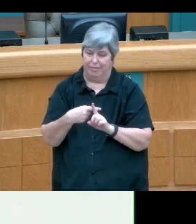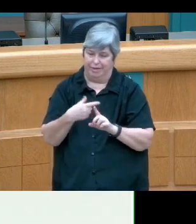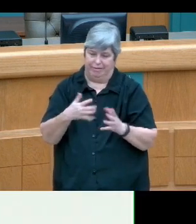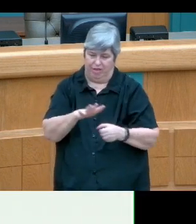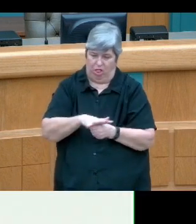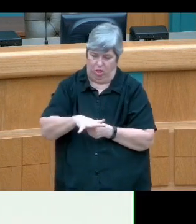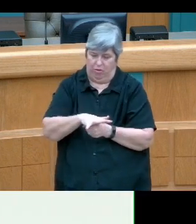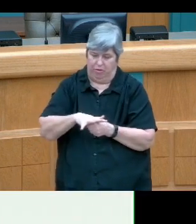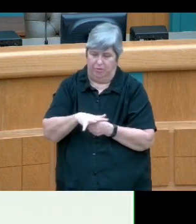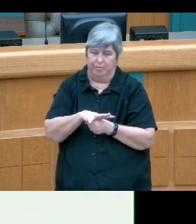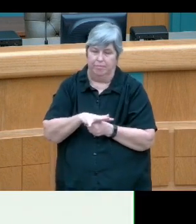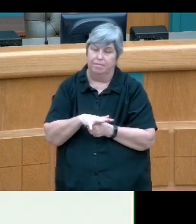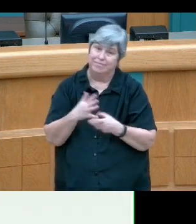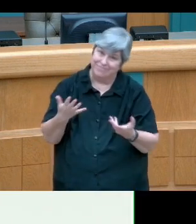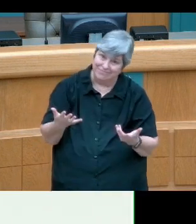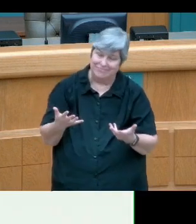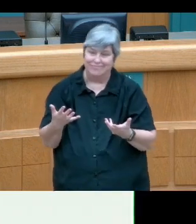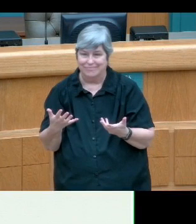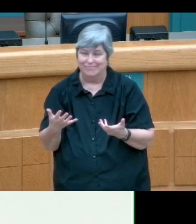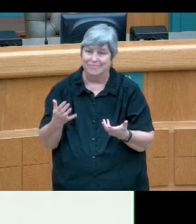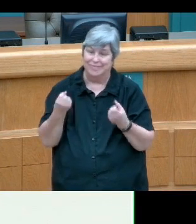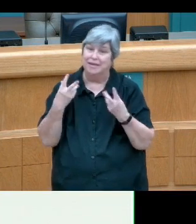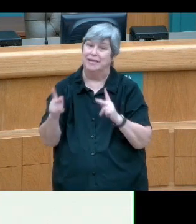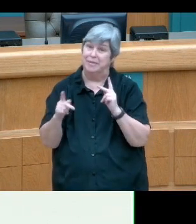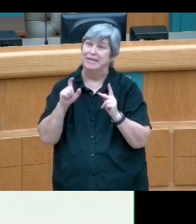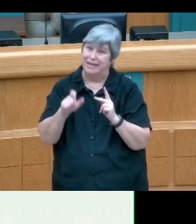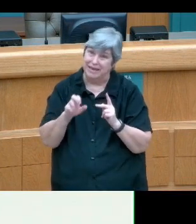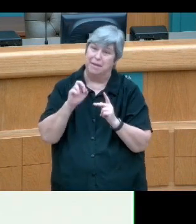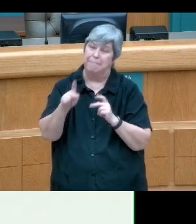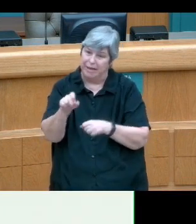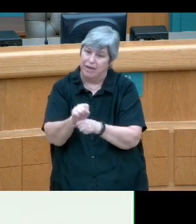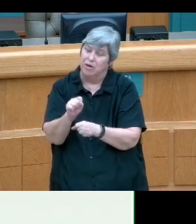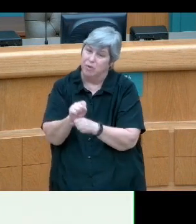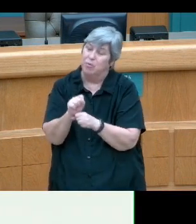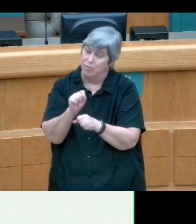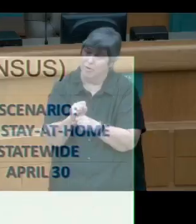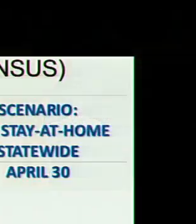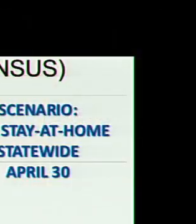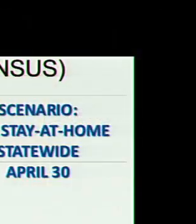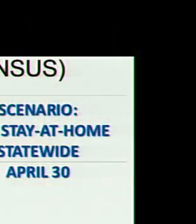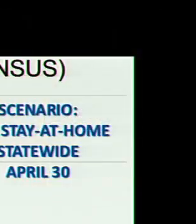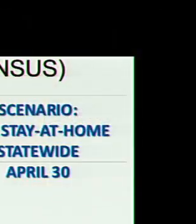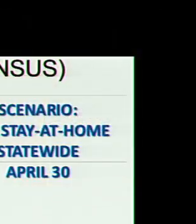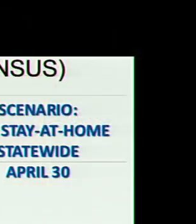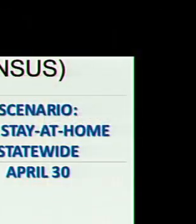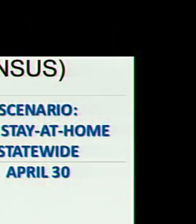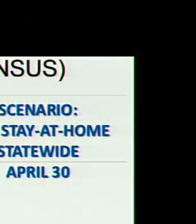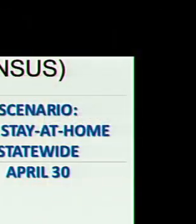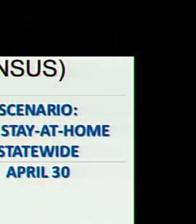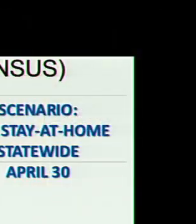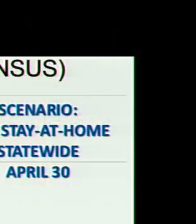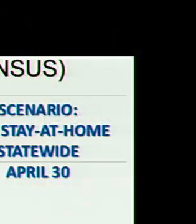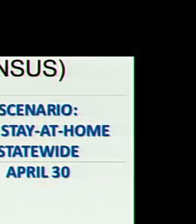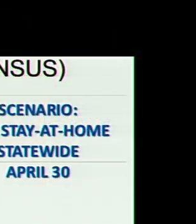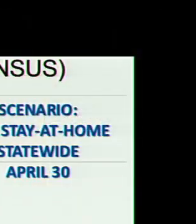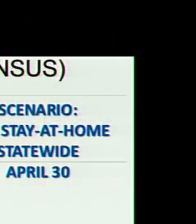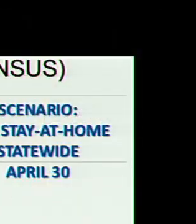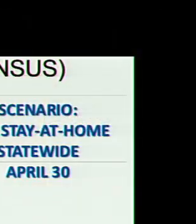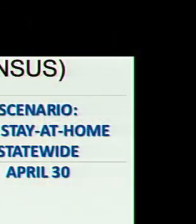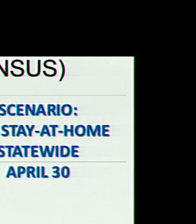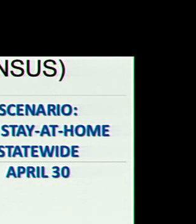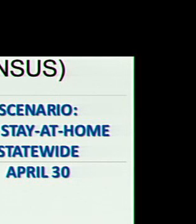scale, where a lot of people need to get back to work. A lot of people are hurting economically, and one